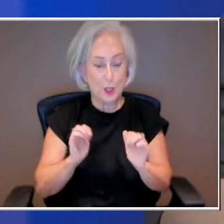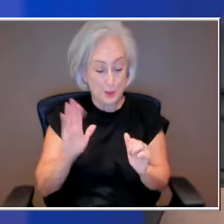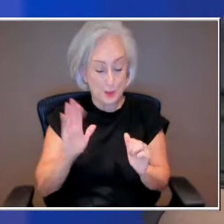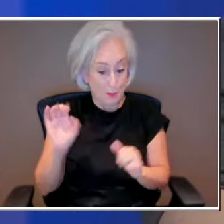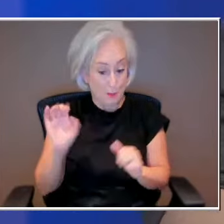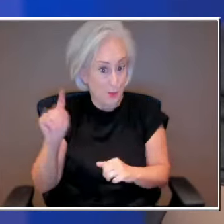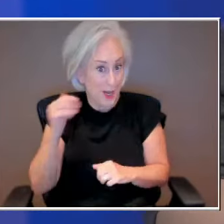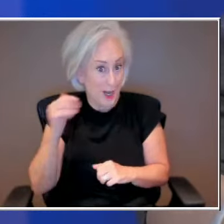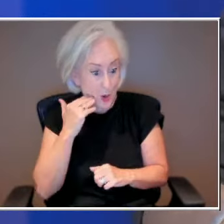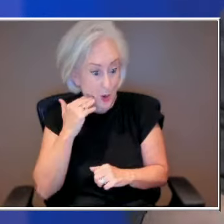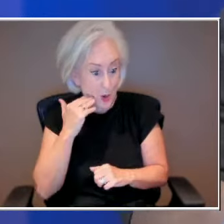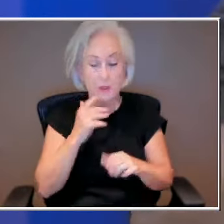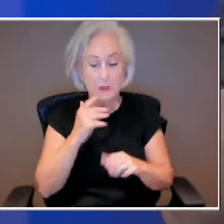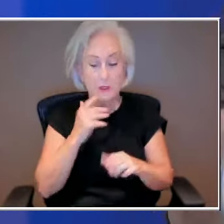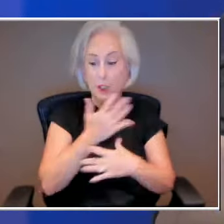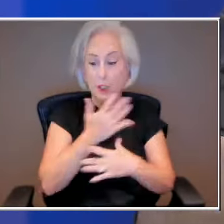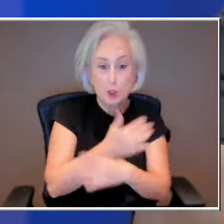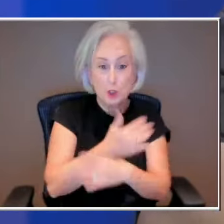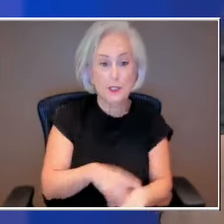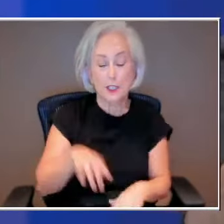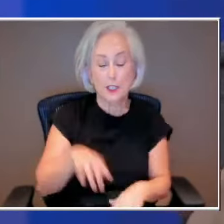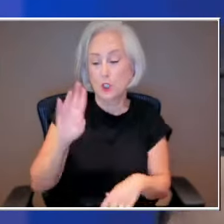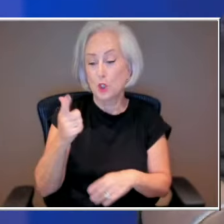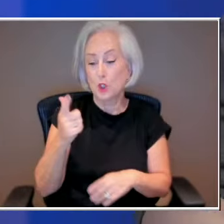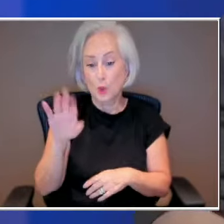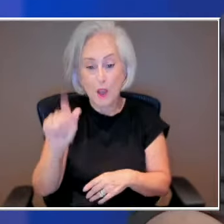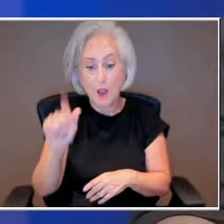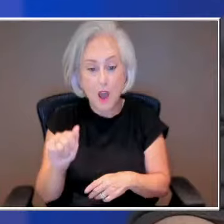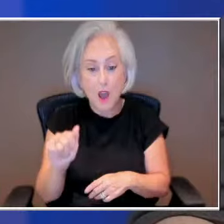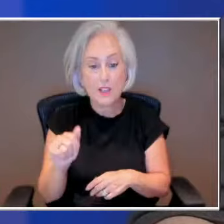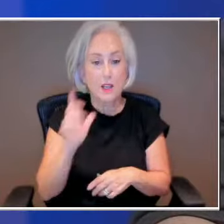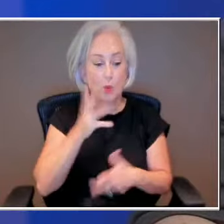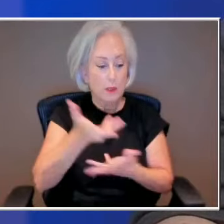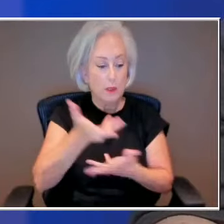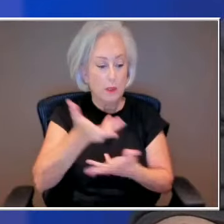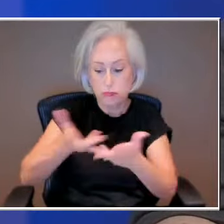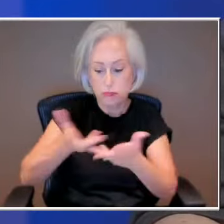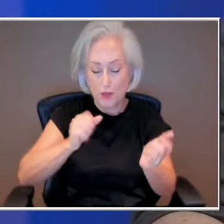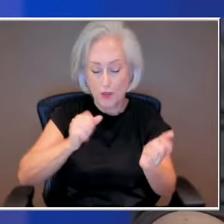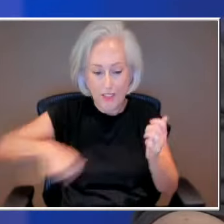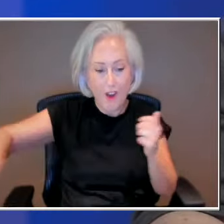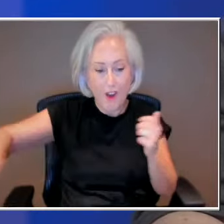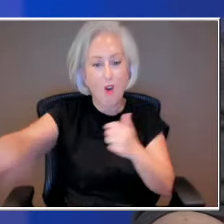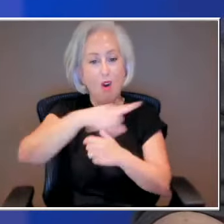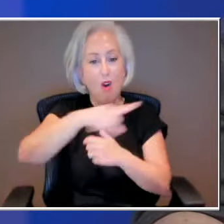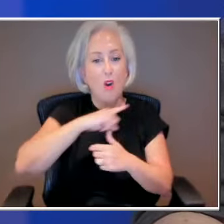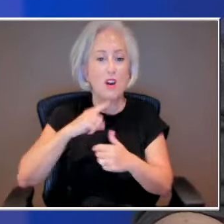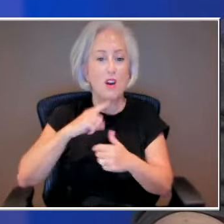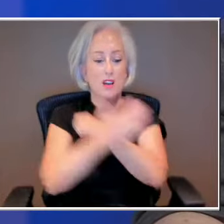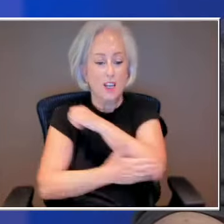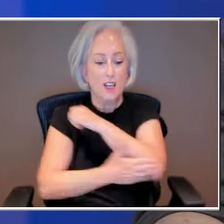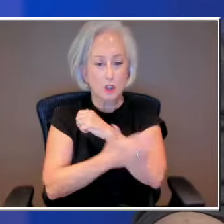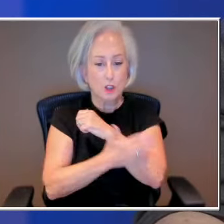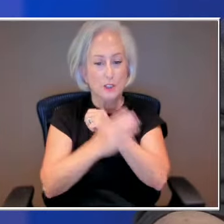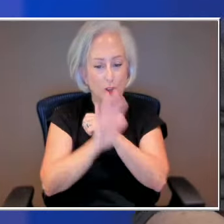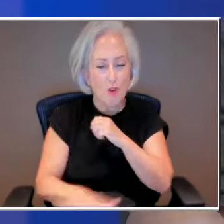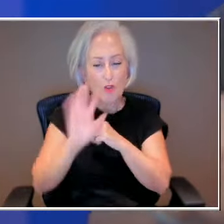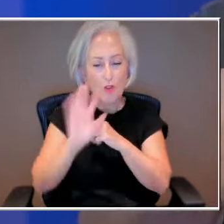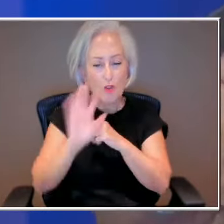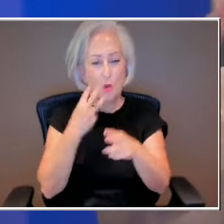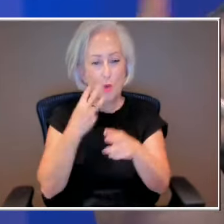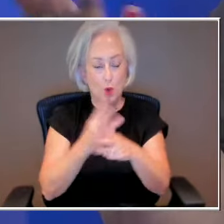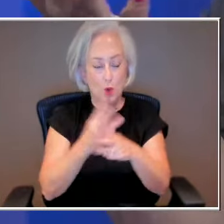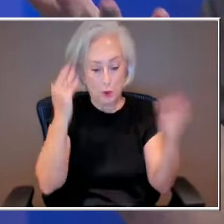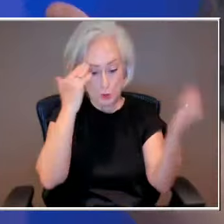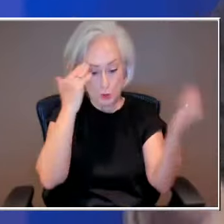and Uganda. We work with all these different countries globally to bring the awareness that men